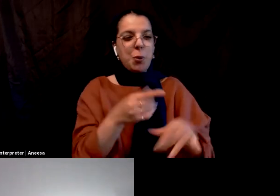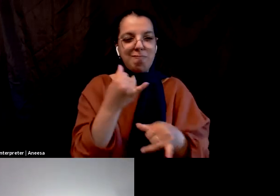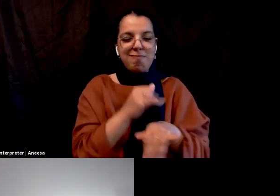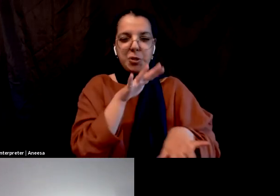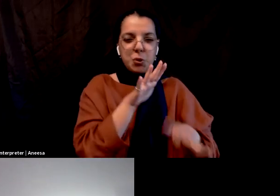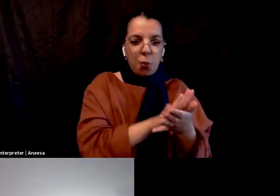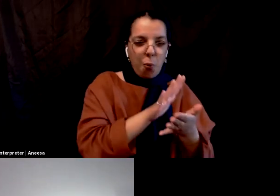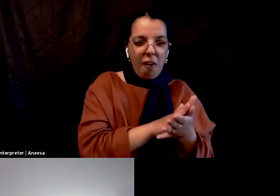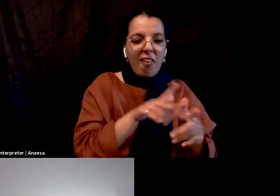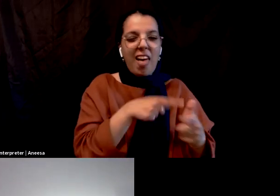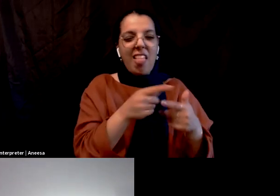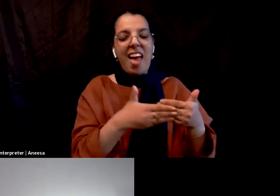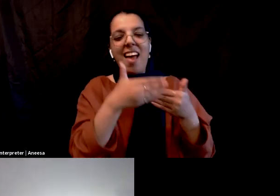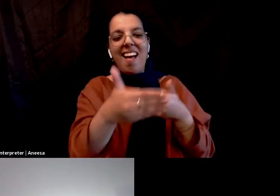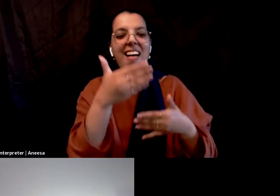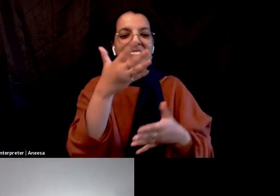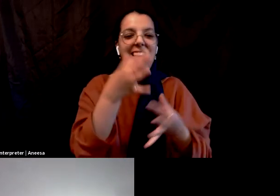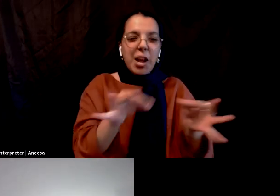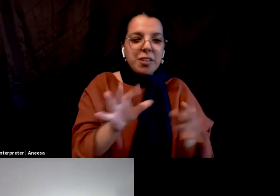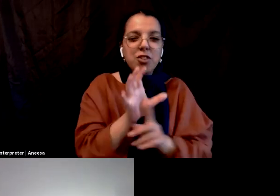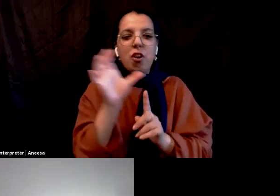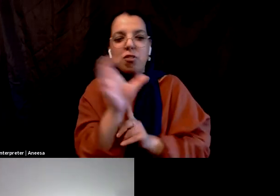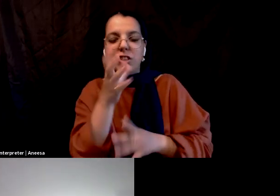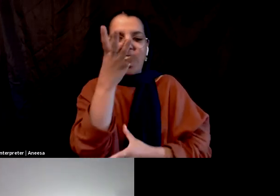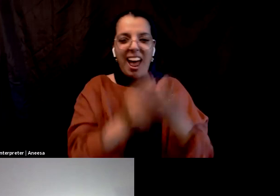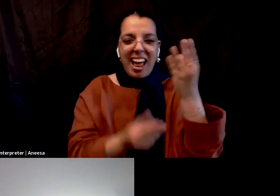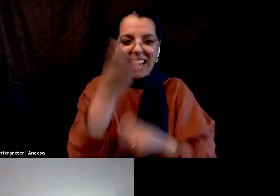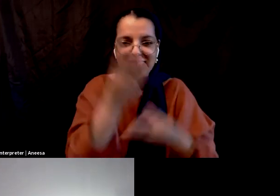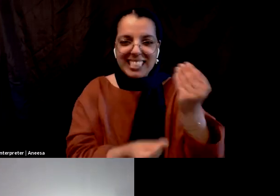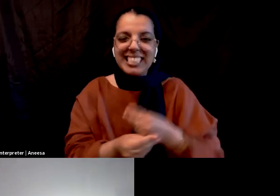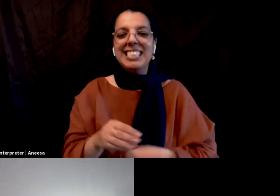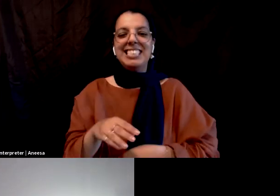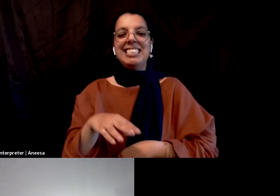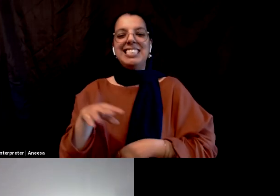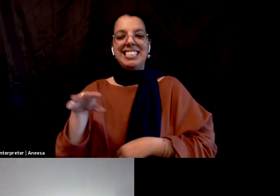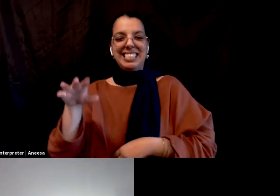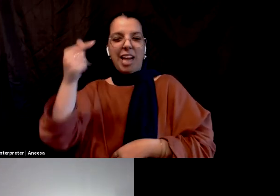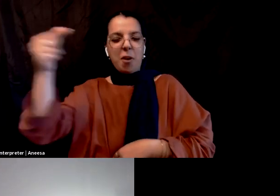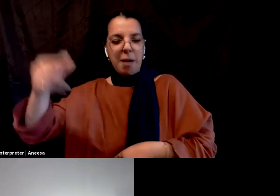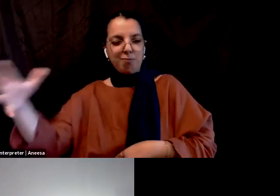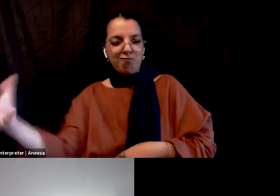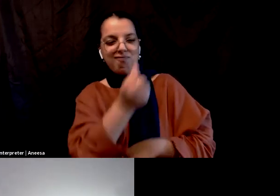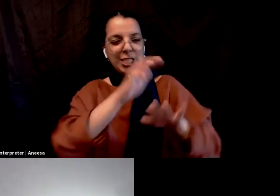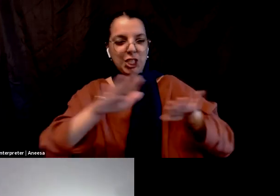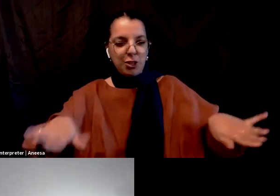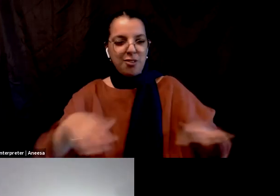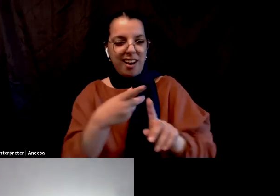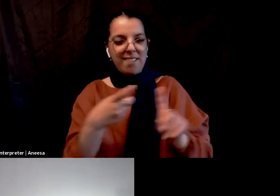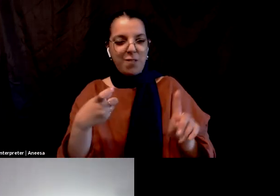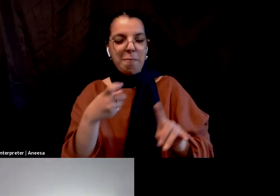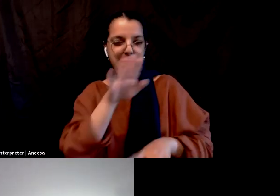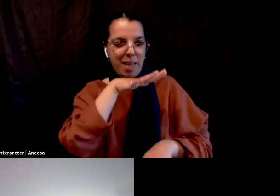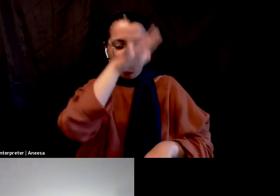culture and things like residential schools in the 60s. So